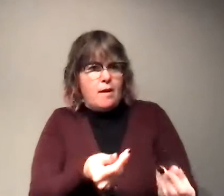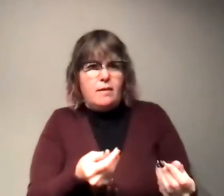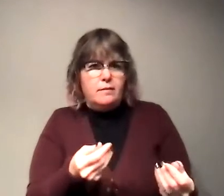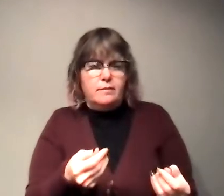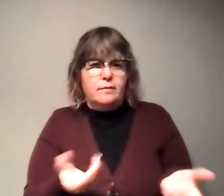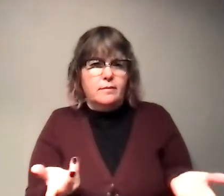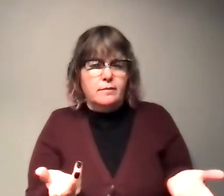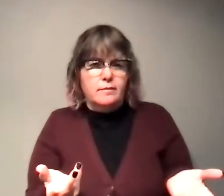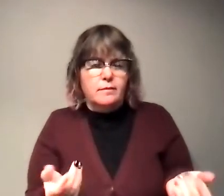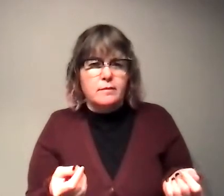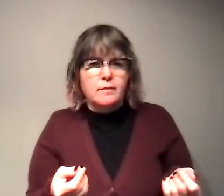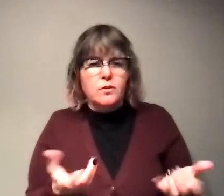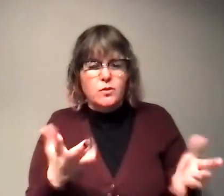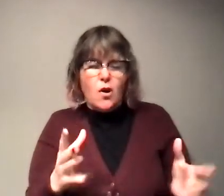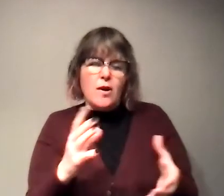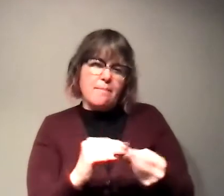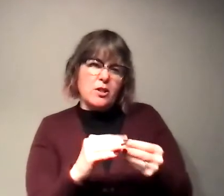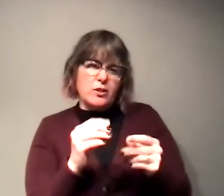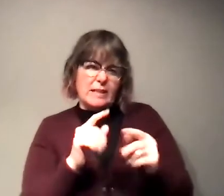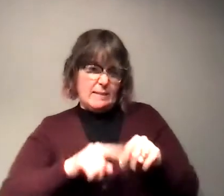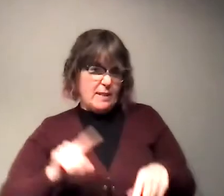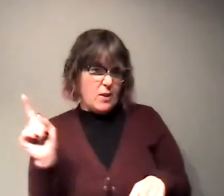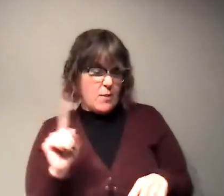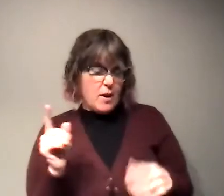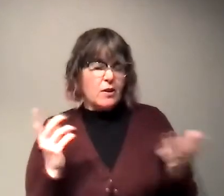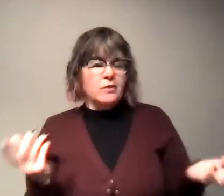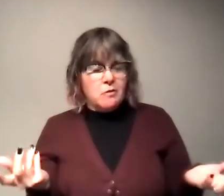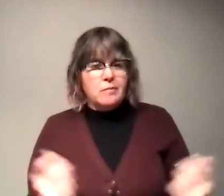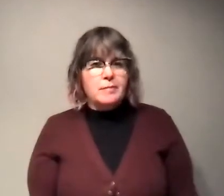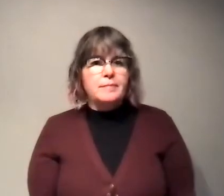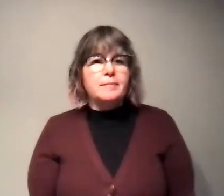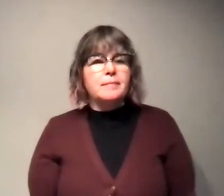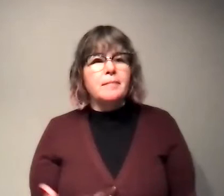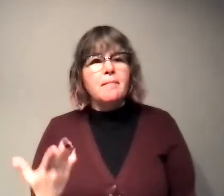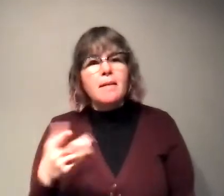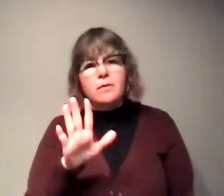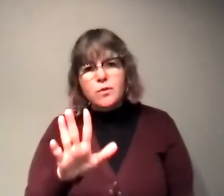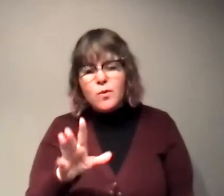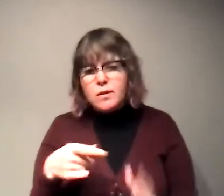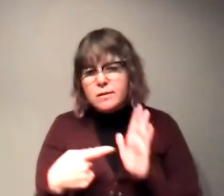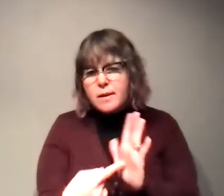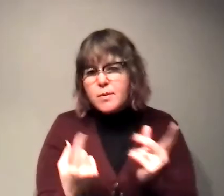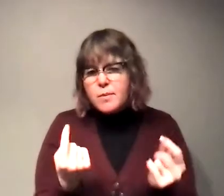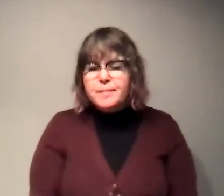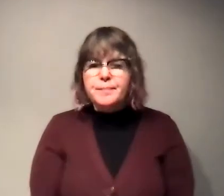I know you already mentioned that it kind of depends on where you are, but maybe use where you live in as an